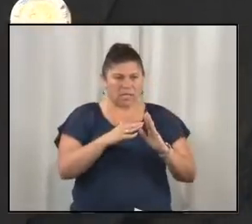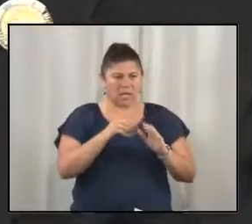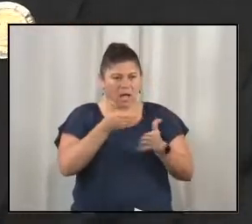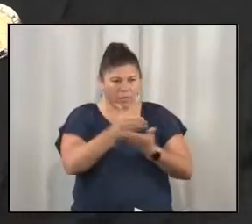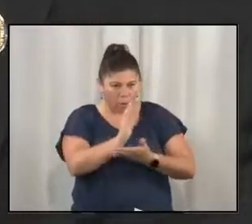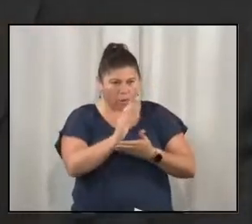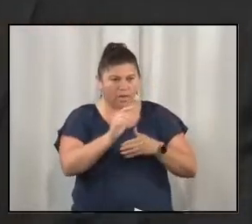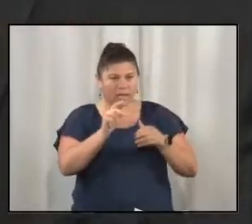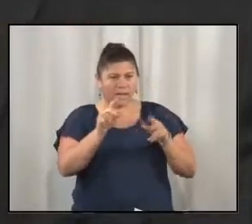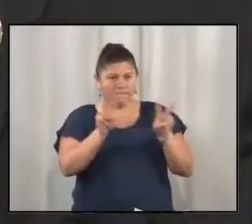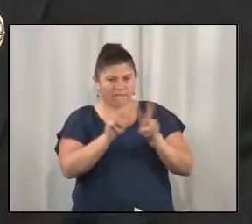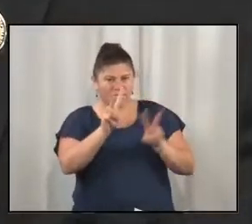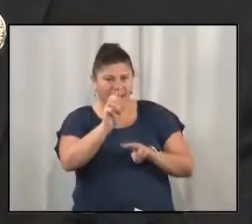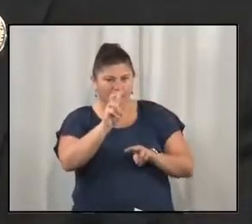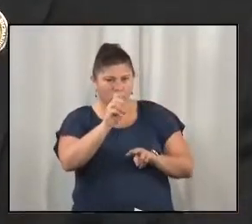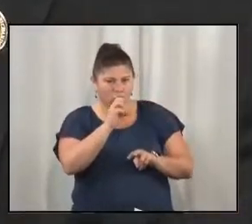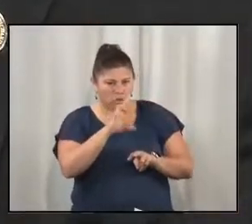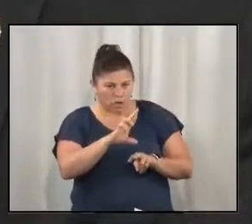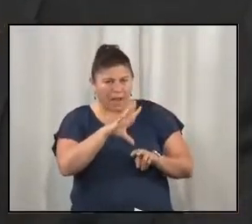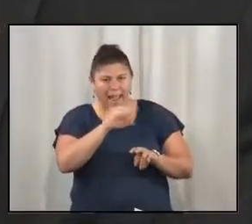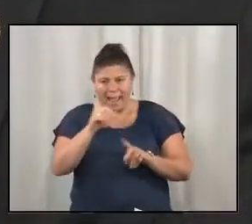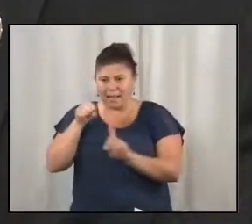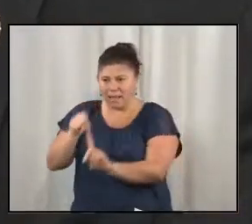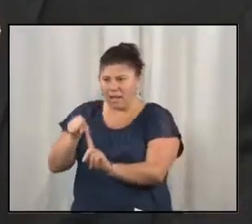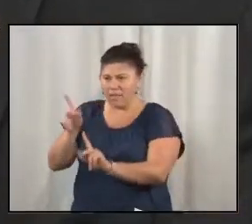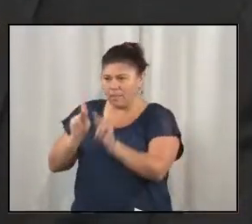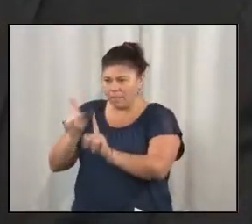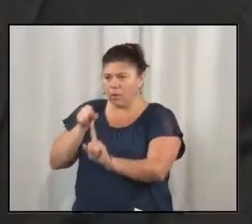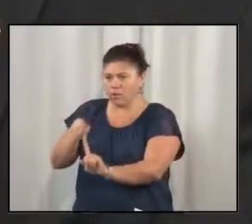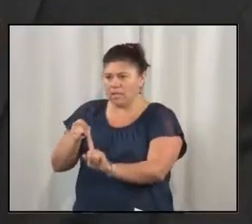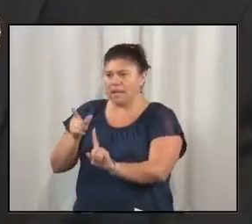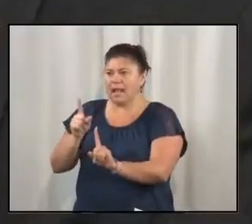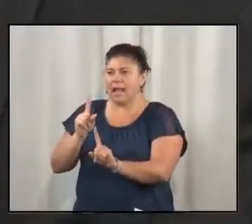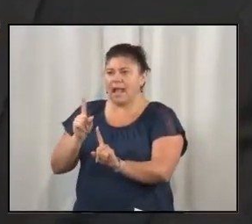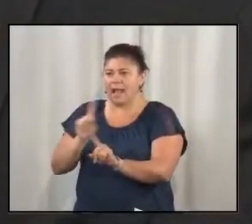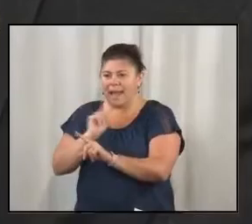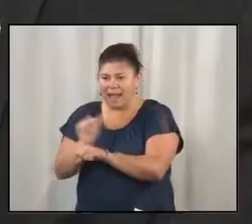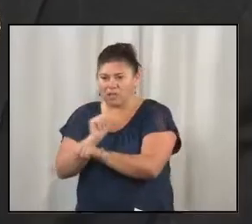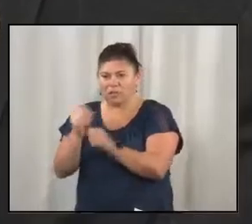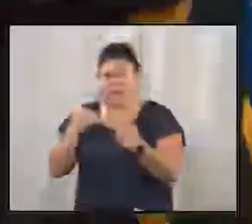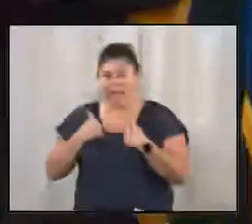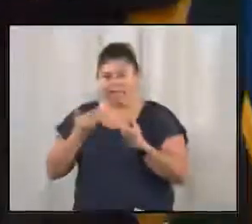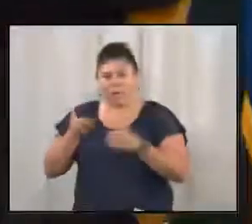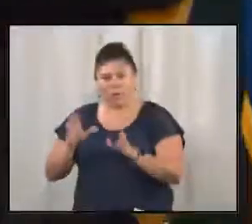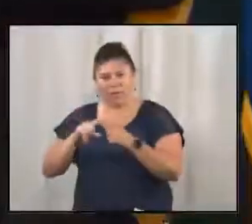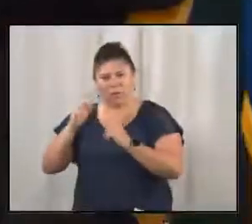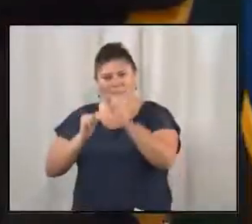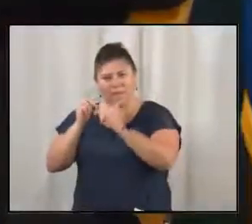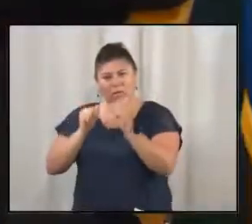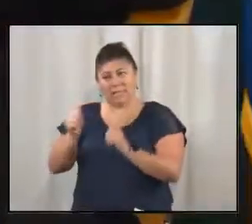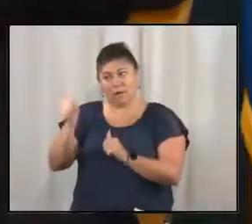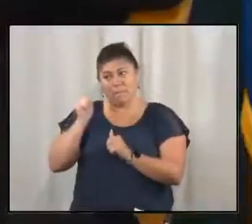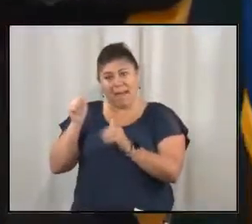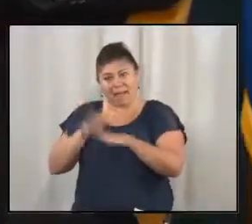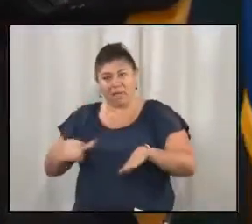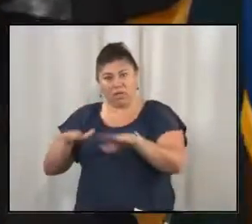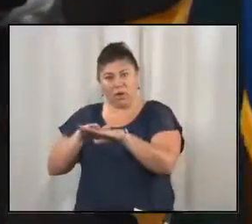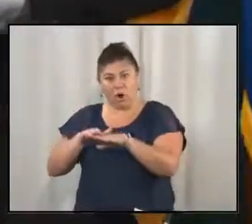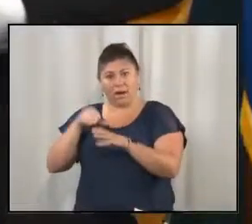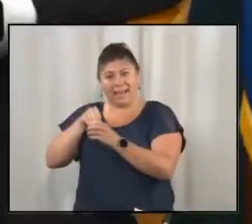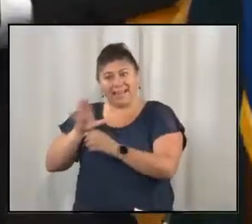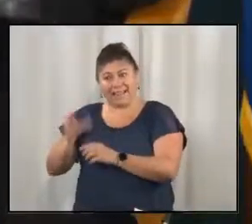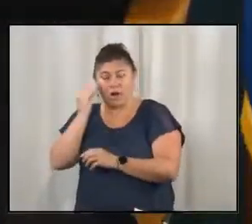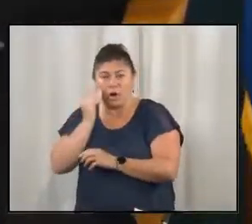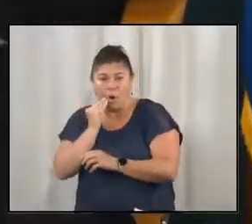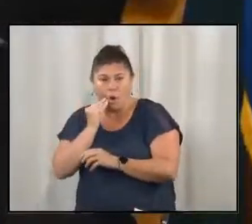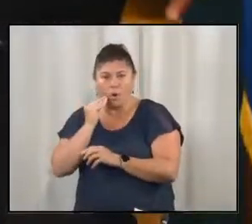resources to help them have the resources to actually build an ADU in their backyard, or take free prefab ADUs and place